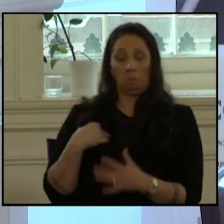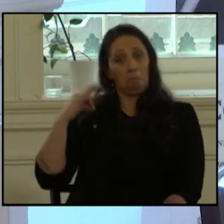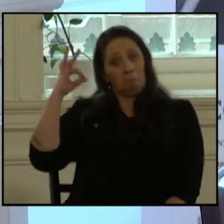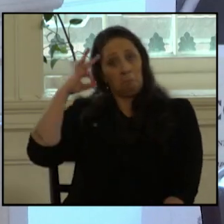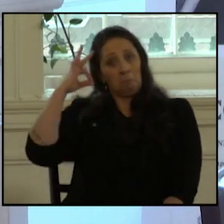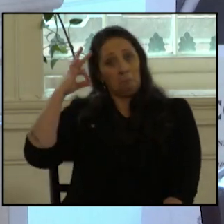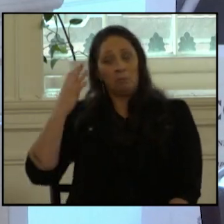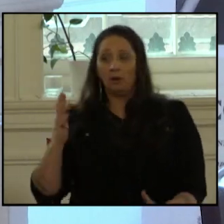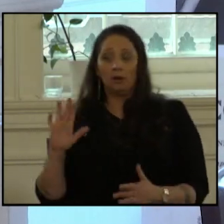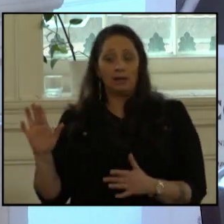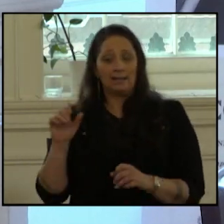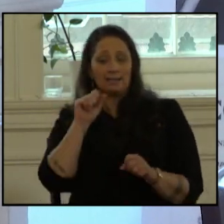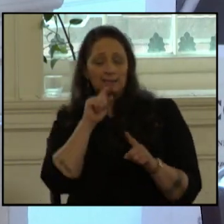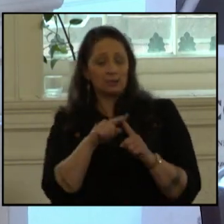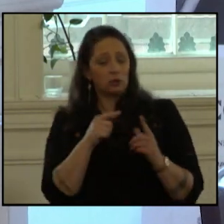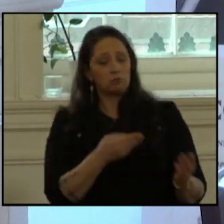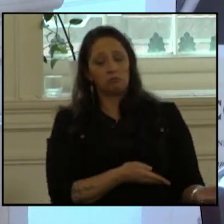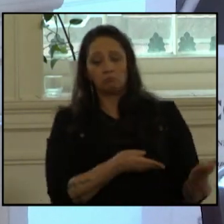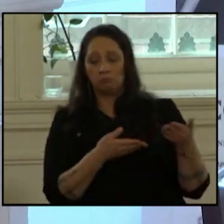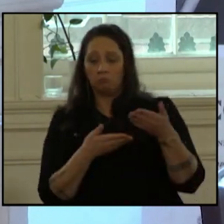And my sister brings me